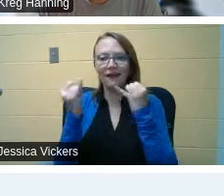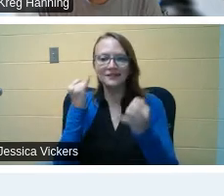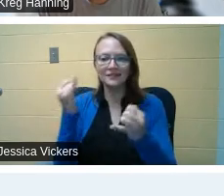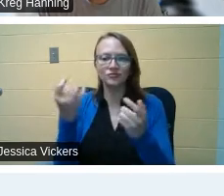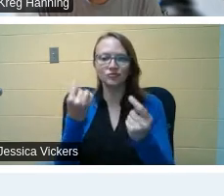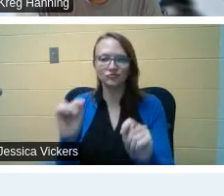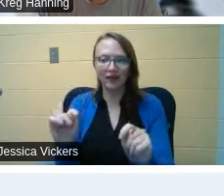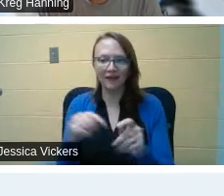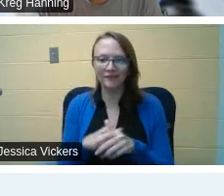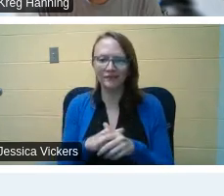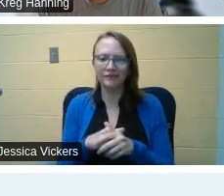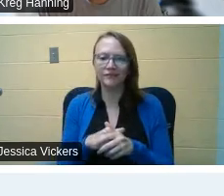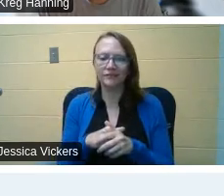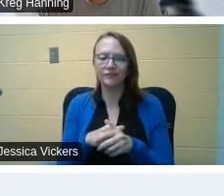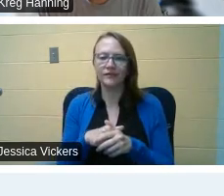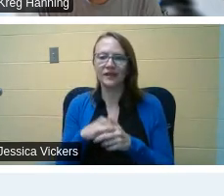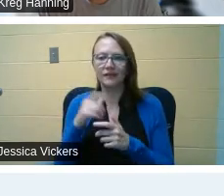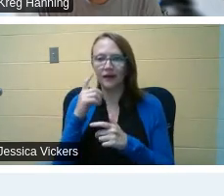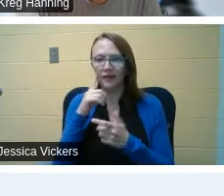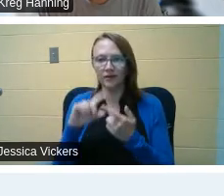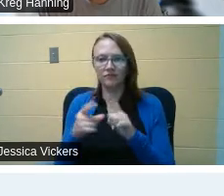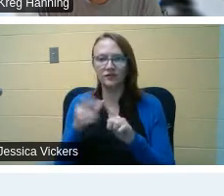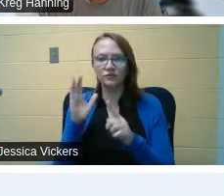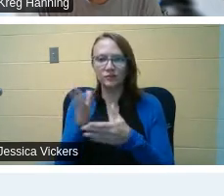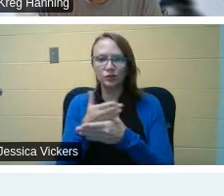maybe sharing links in the chat.